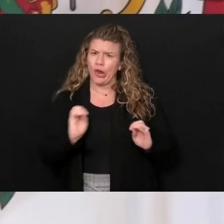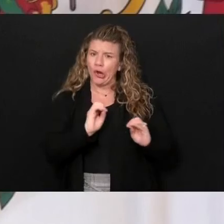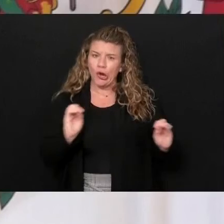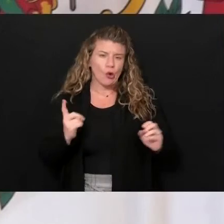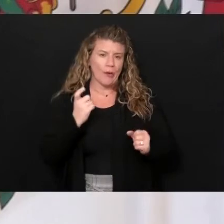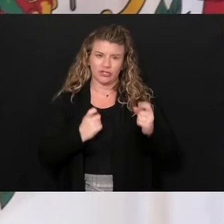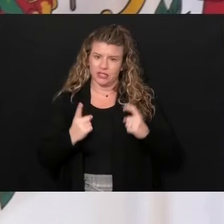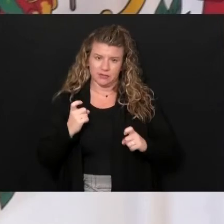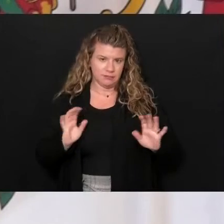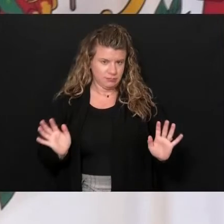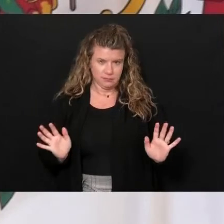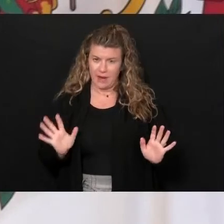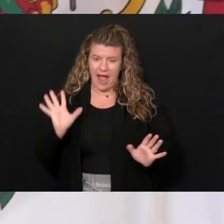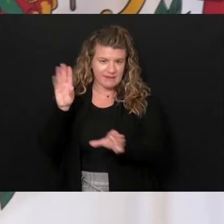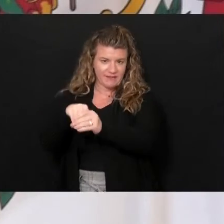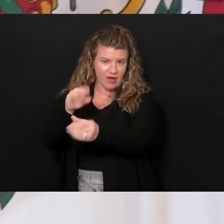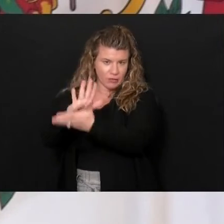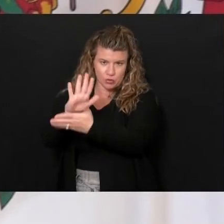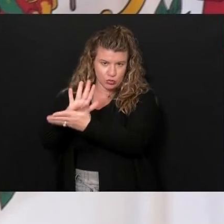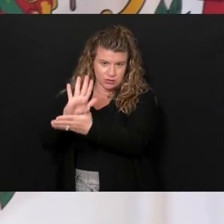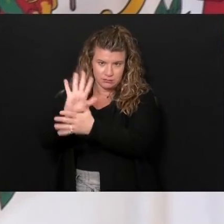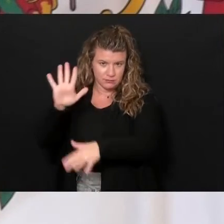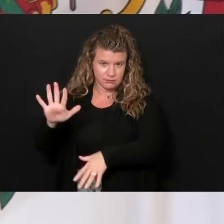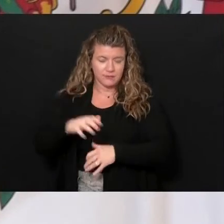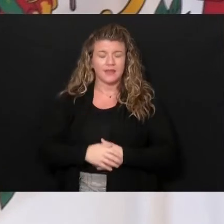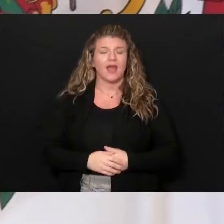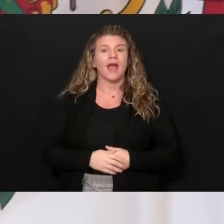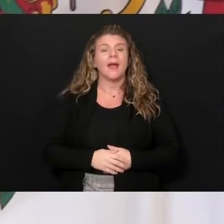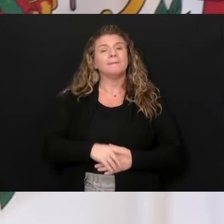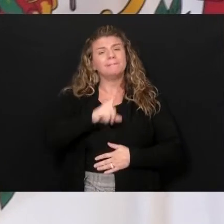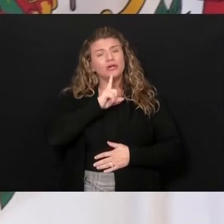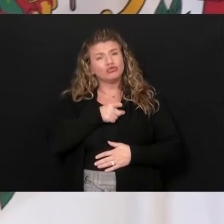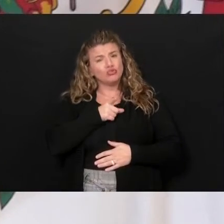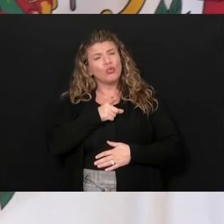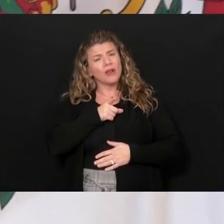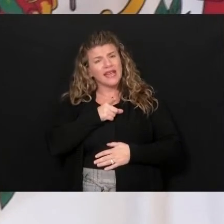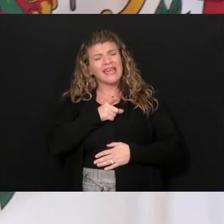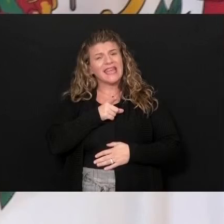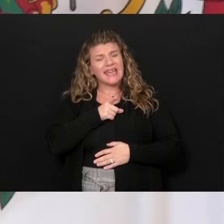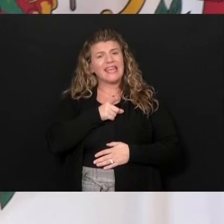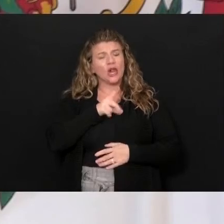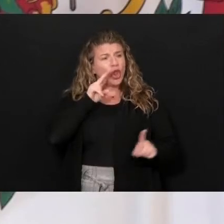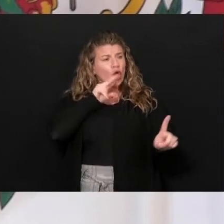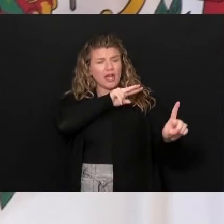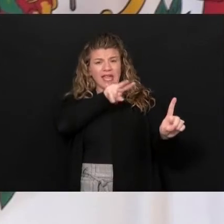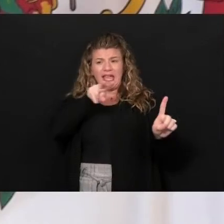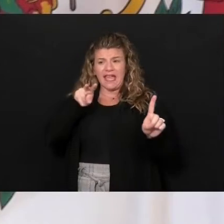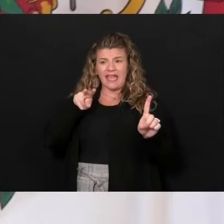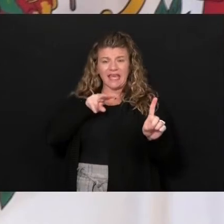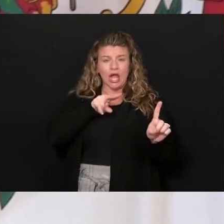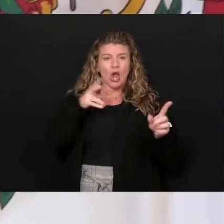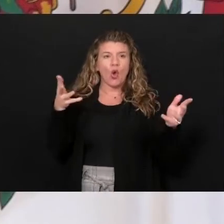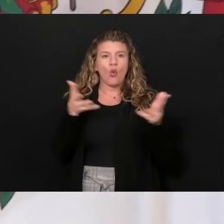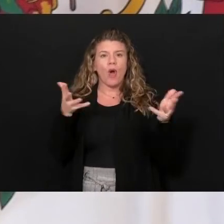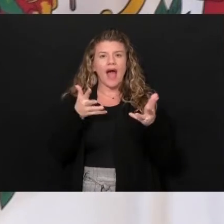in. But from the standpoint of really and truly what the electorate,